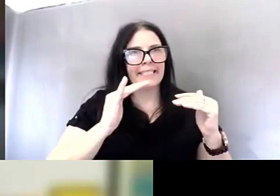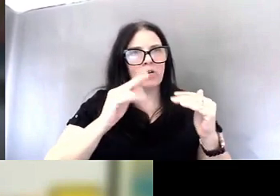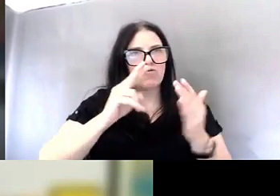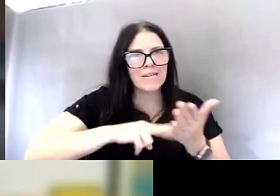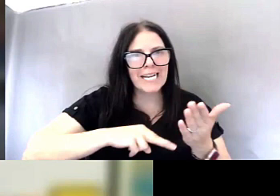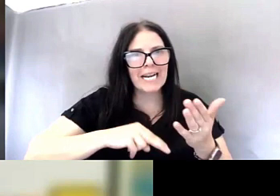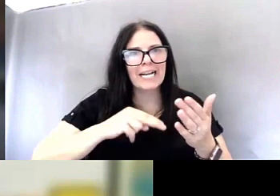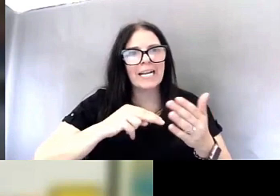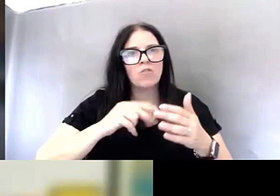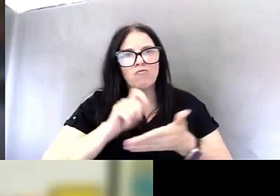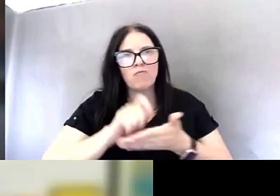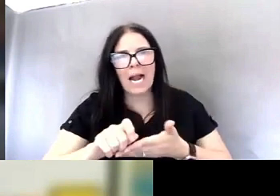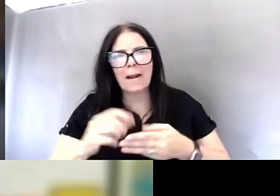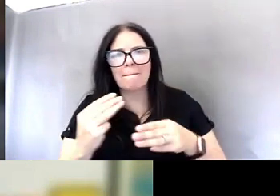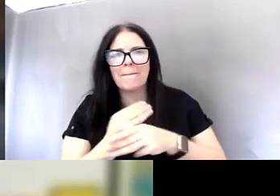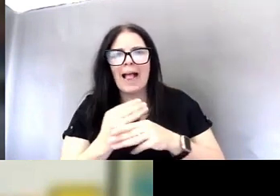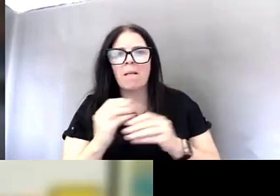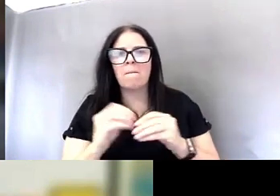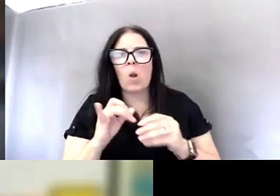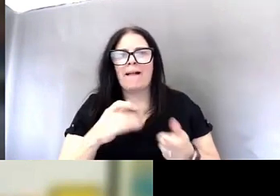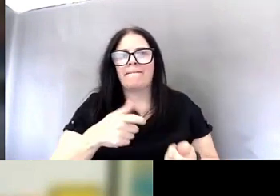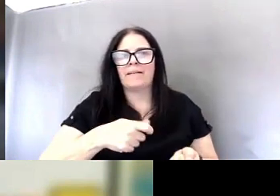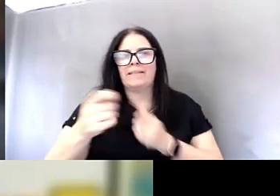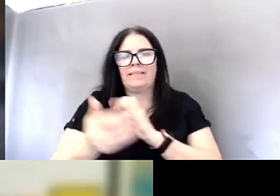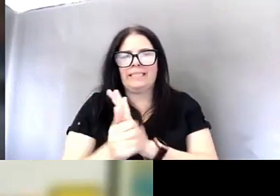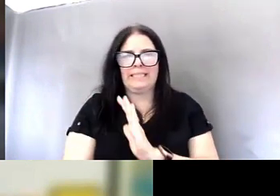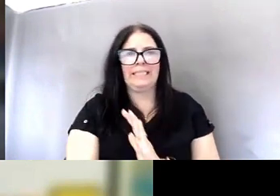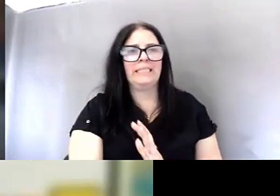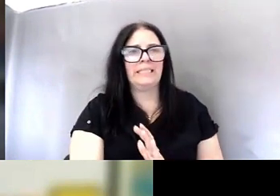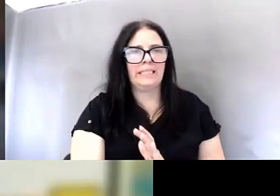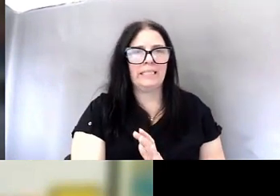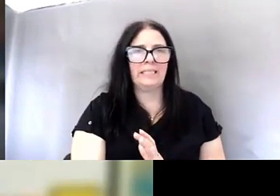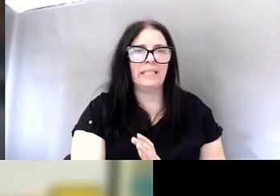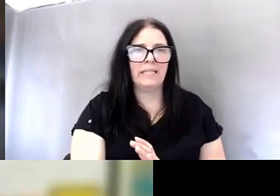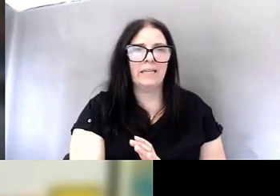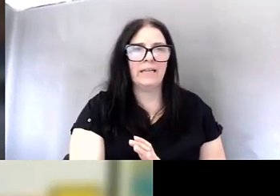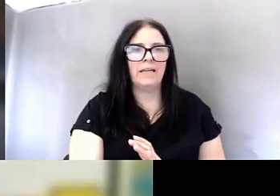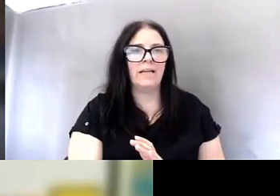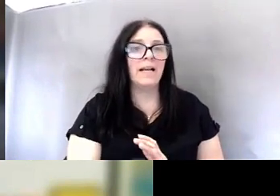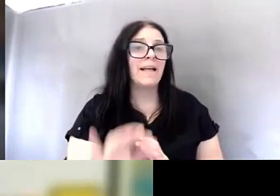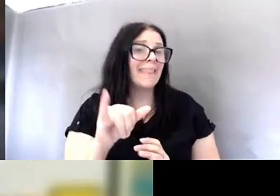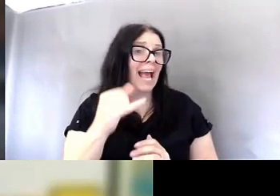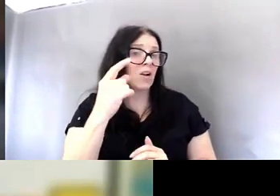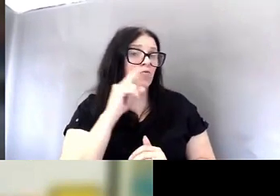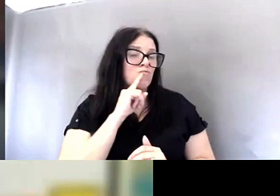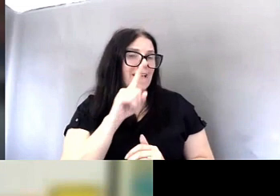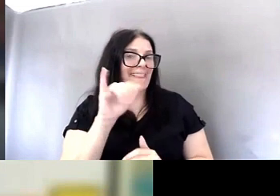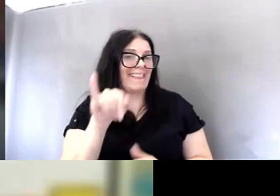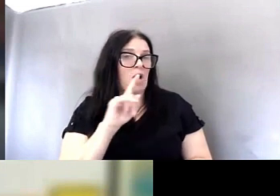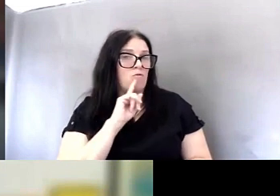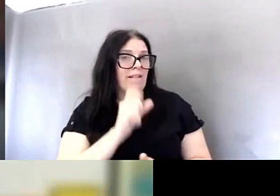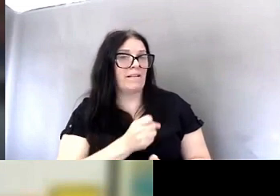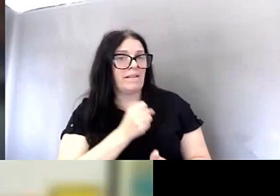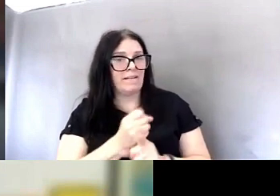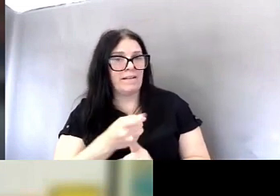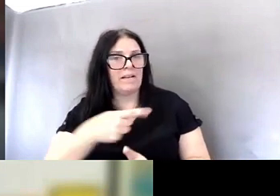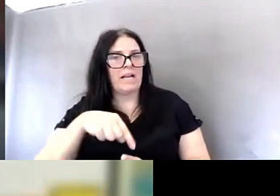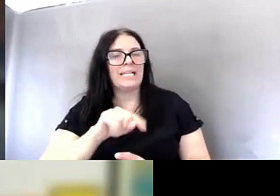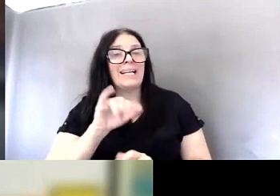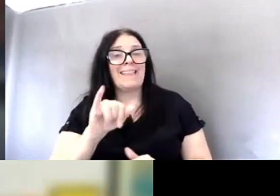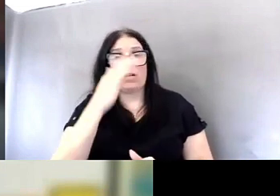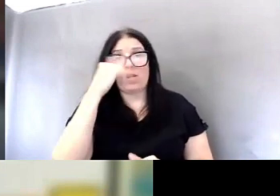that's one of the reasons. I don't have a specific thing to show you, but that underpins the reason why you see